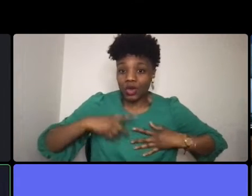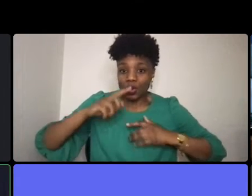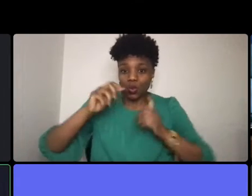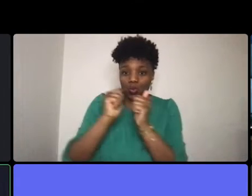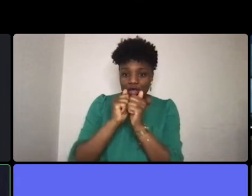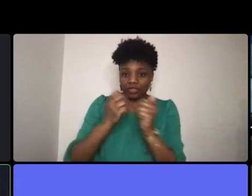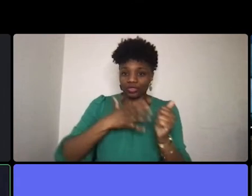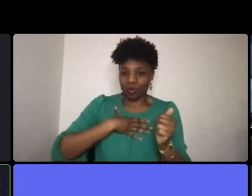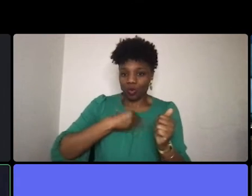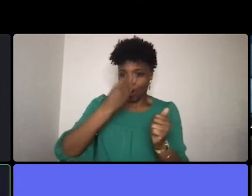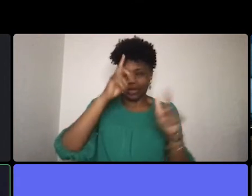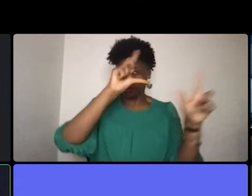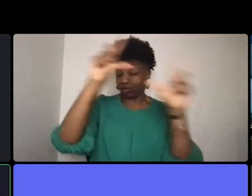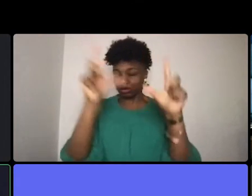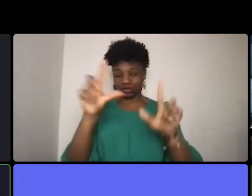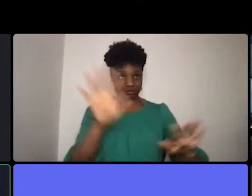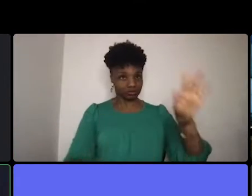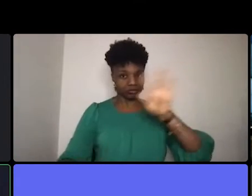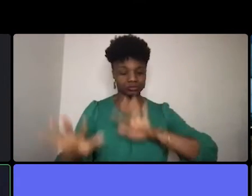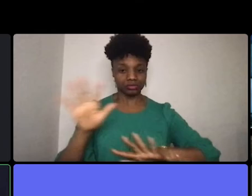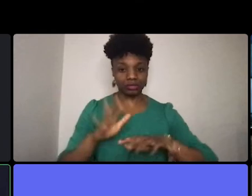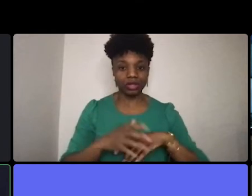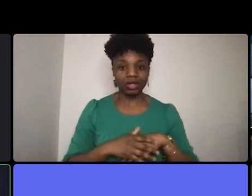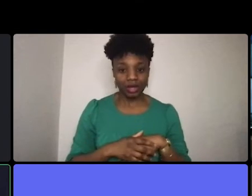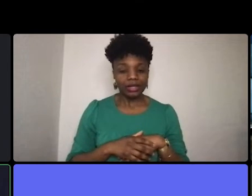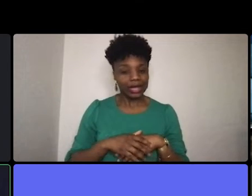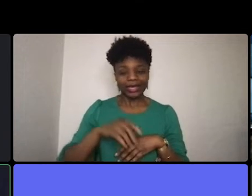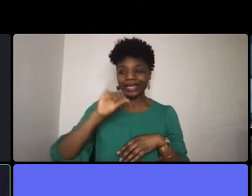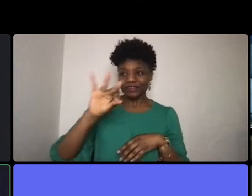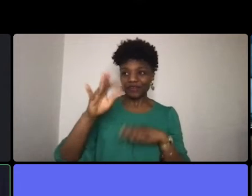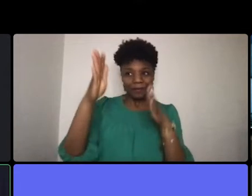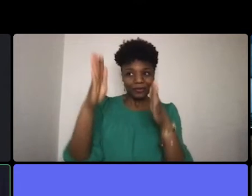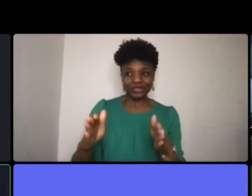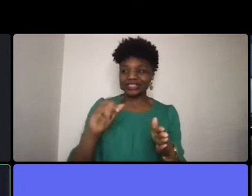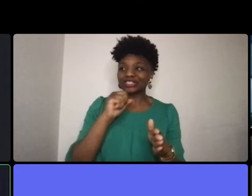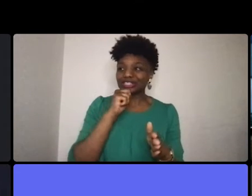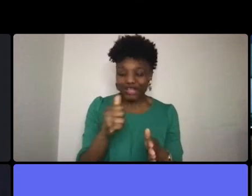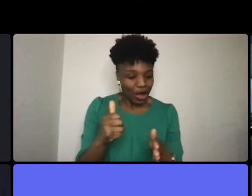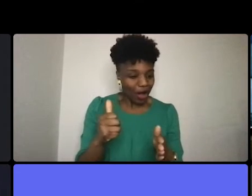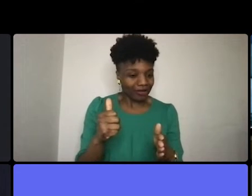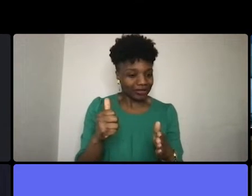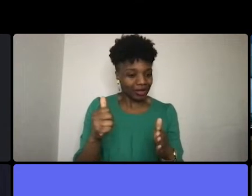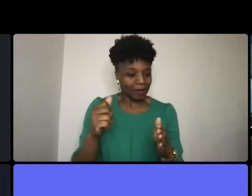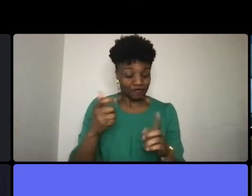there's definitely a difference when a person who's not of your cultural background enters the space.